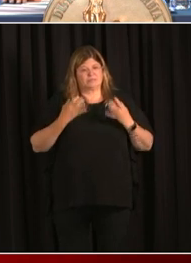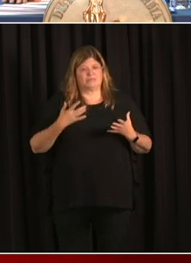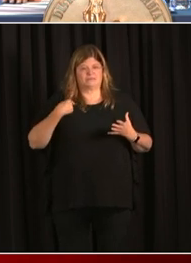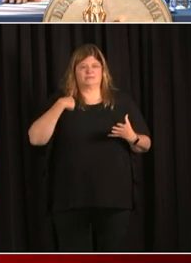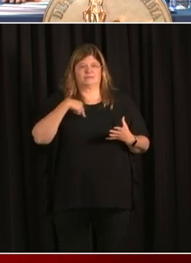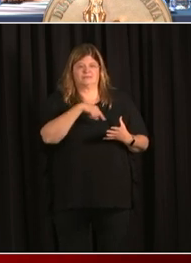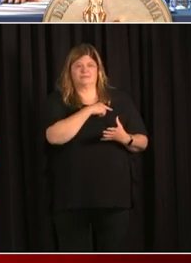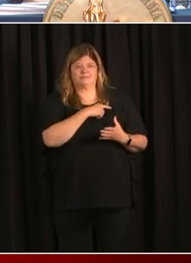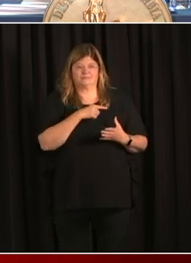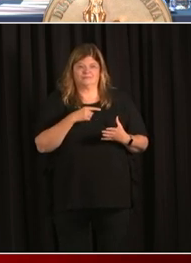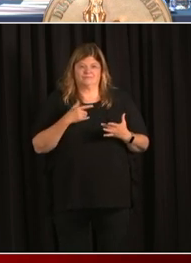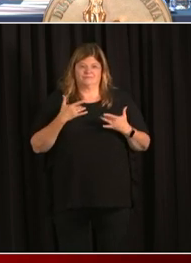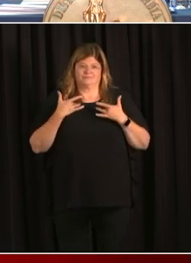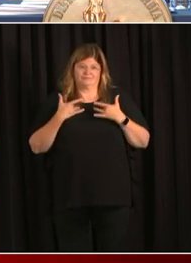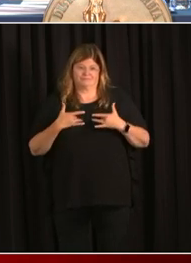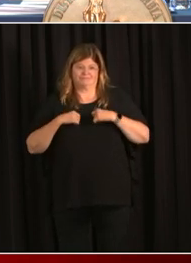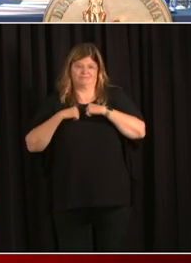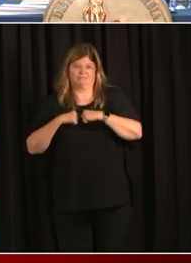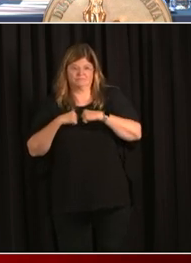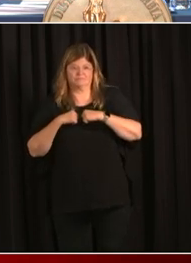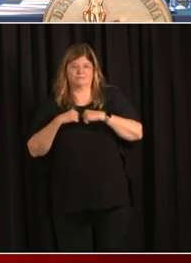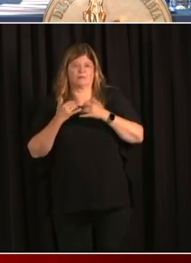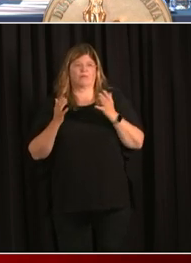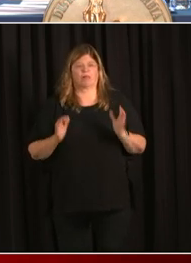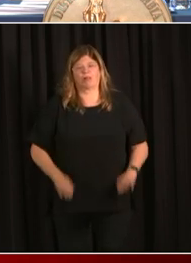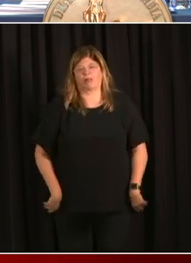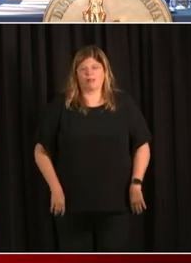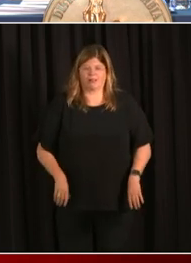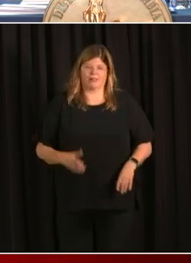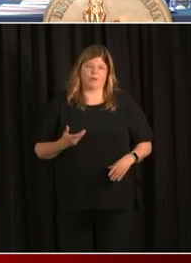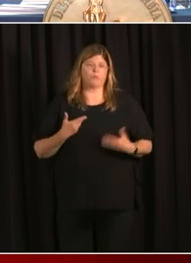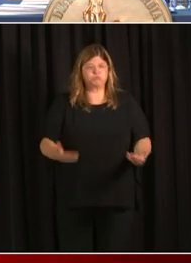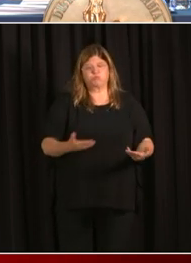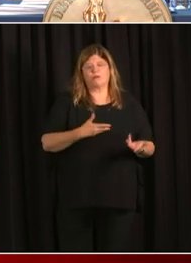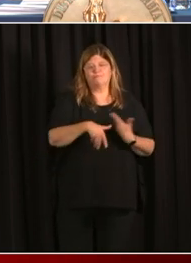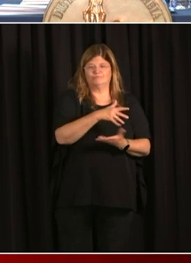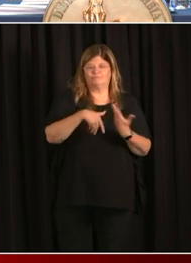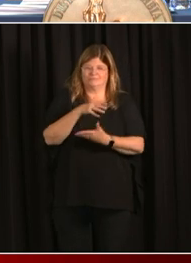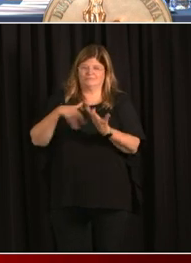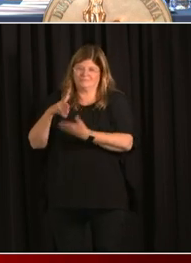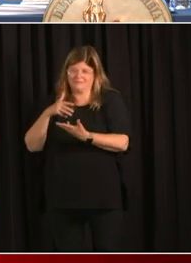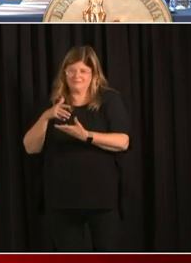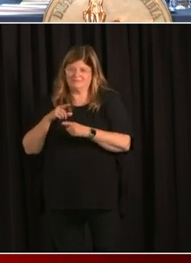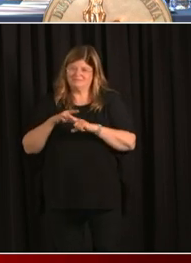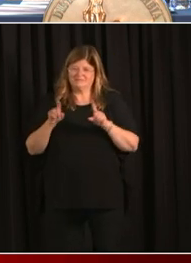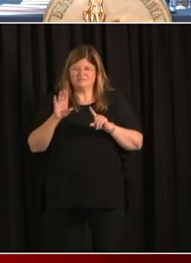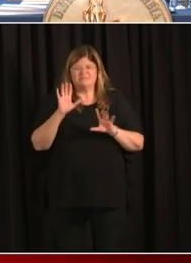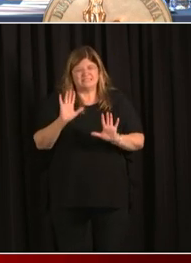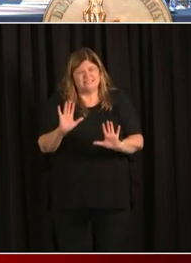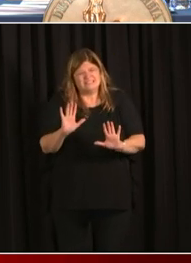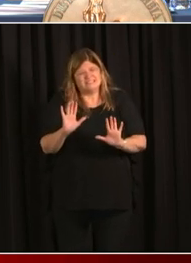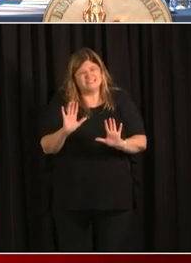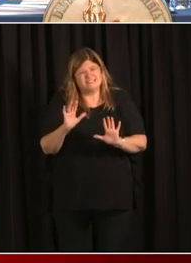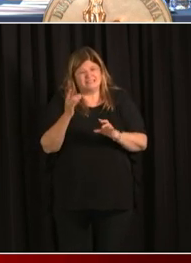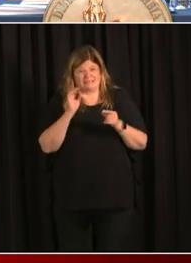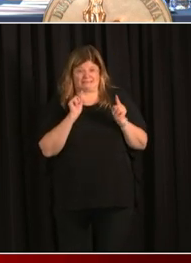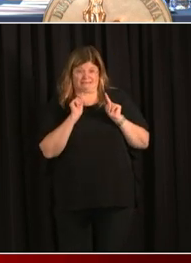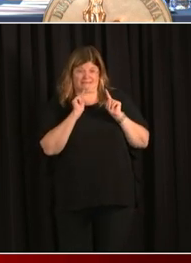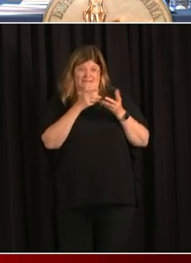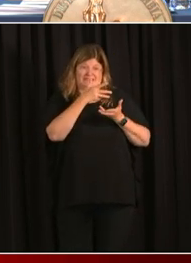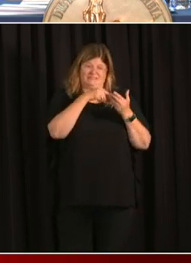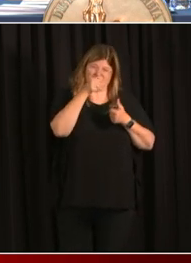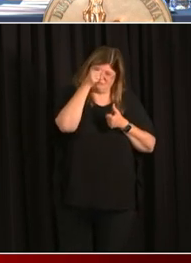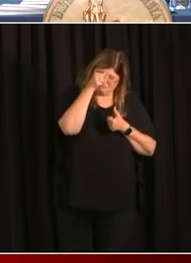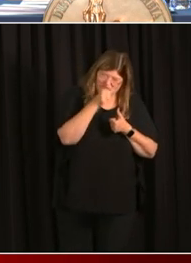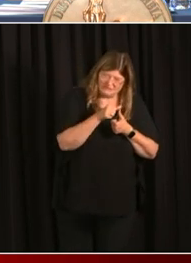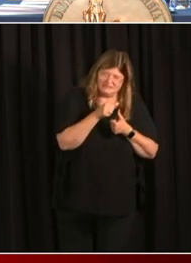down. So please be mindful of, if you're going to a gathering, be mindful of all the social